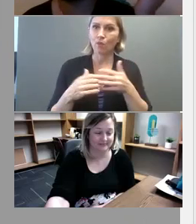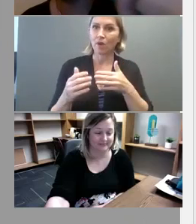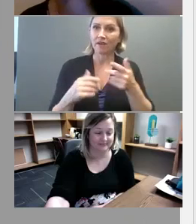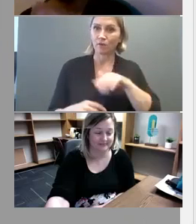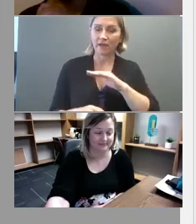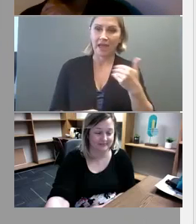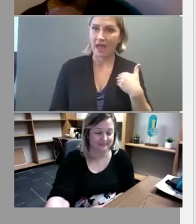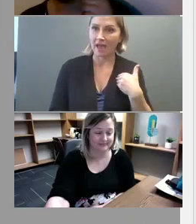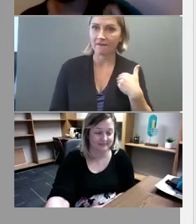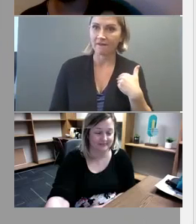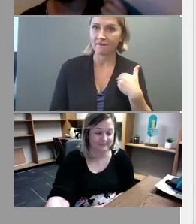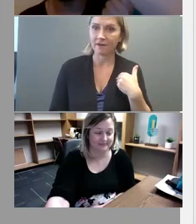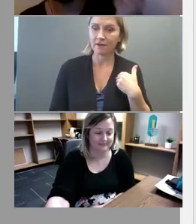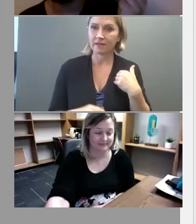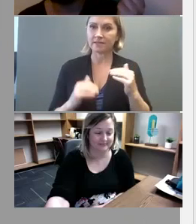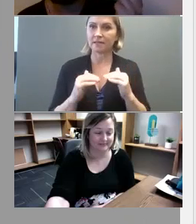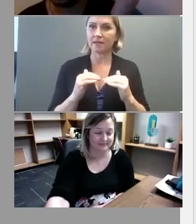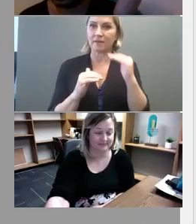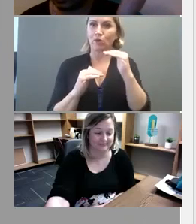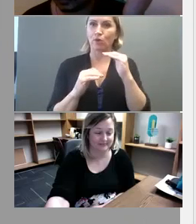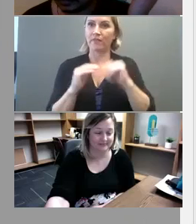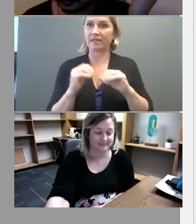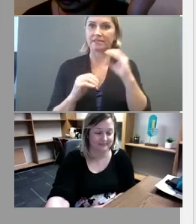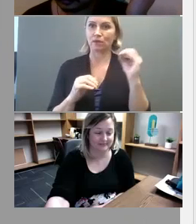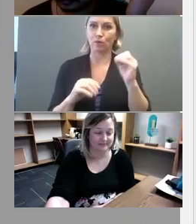any epsilon greater than 0, we cannot have a log n value.